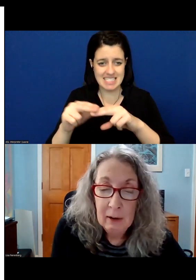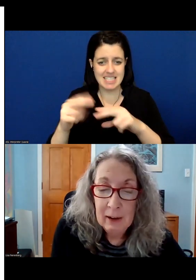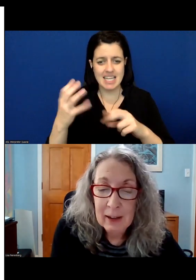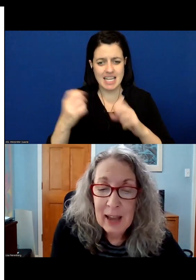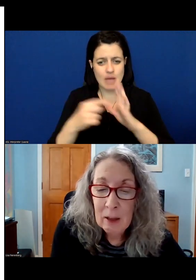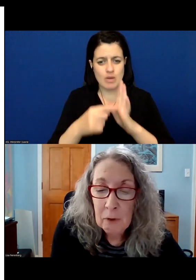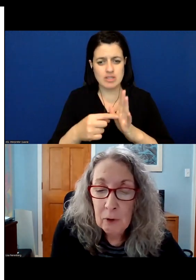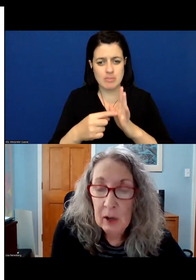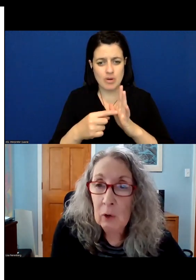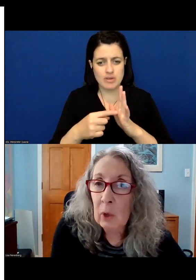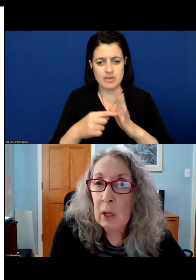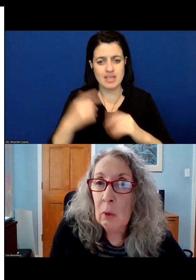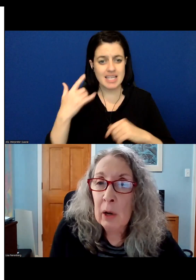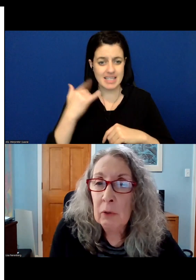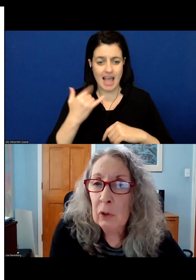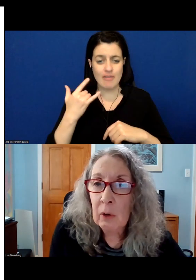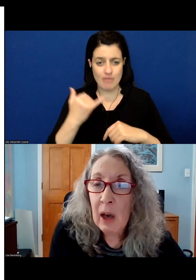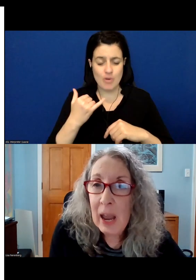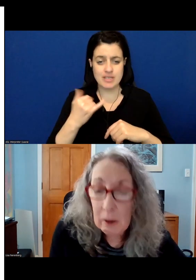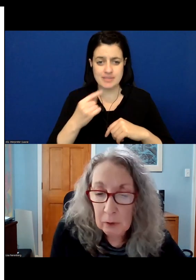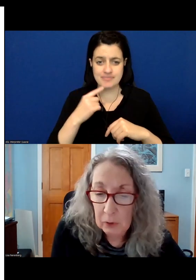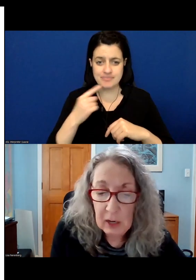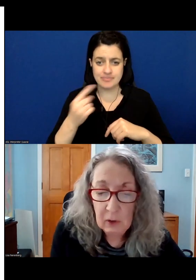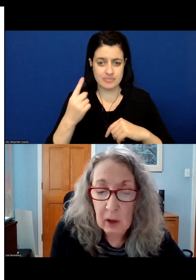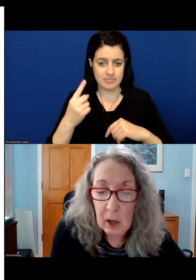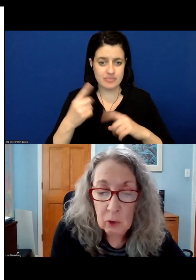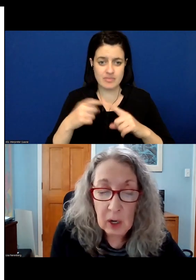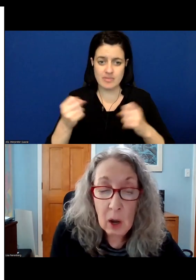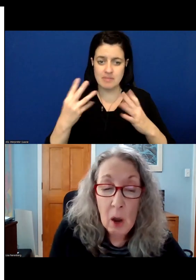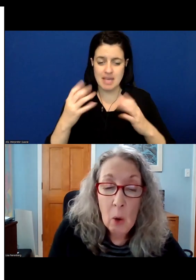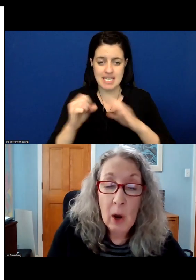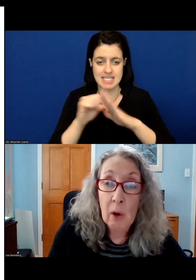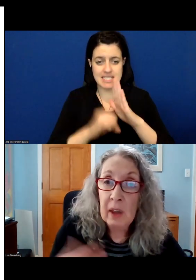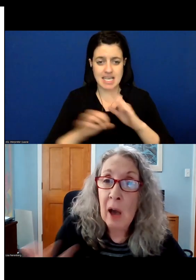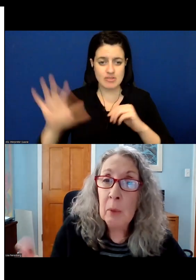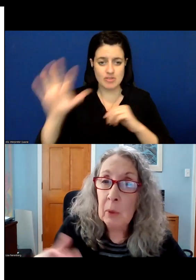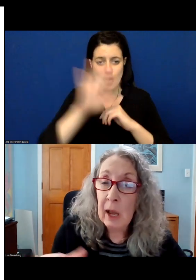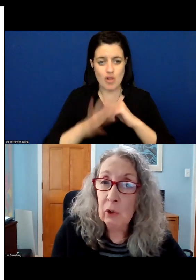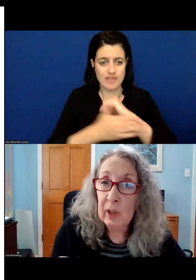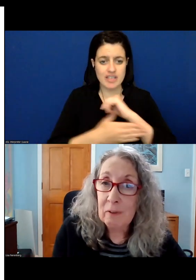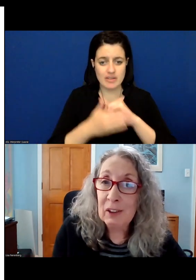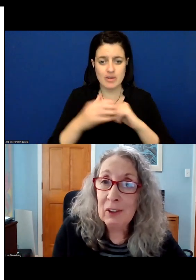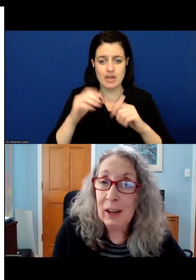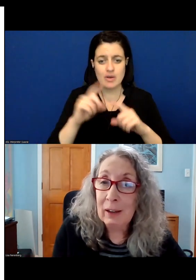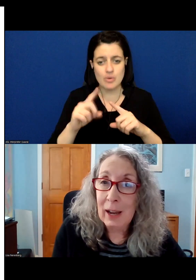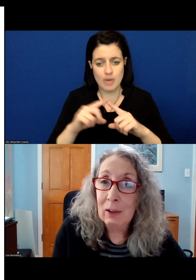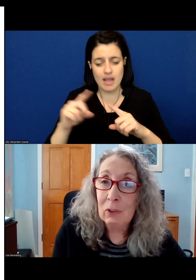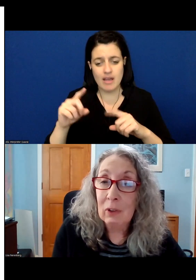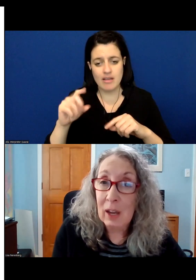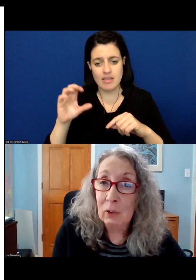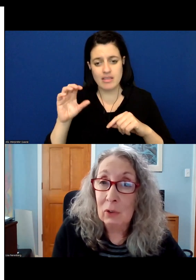out that California is really one of just a handful of states in the country where the ombudsman actually